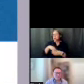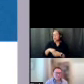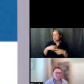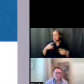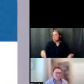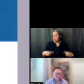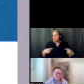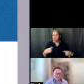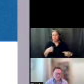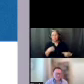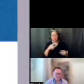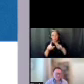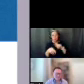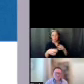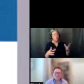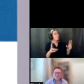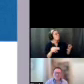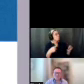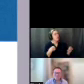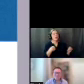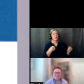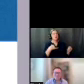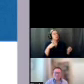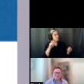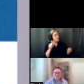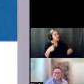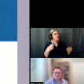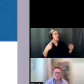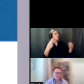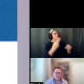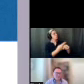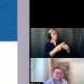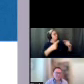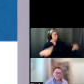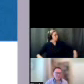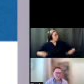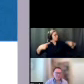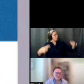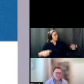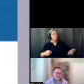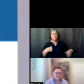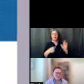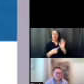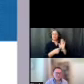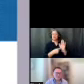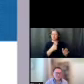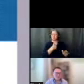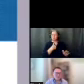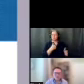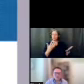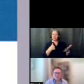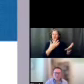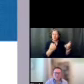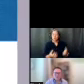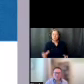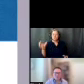chair. So they, I model what it is that we're after in order to raise